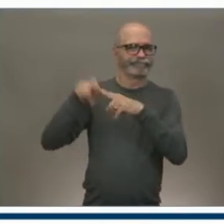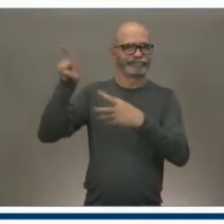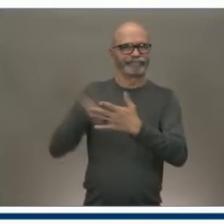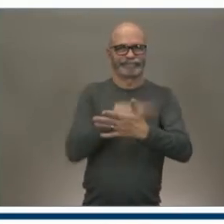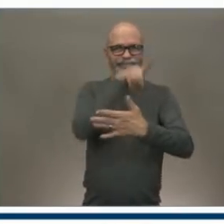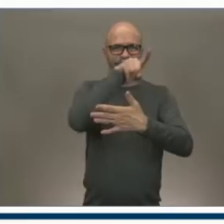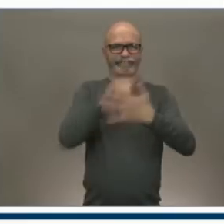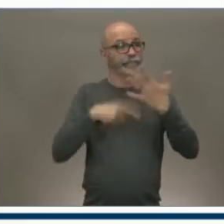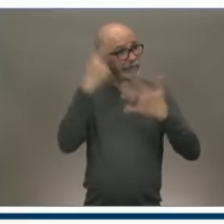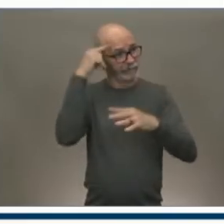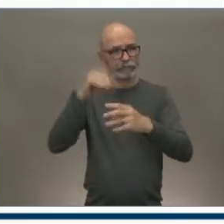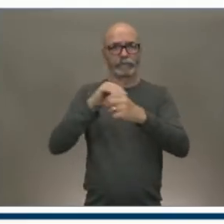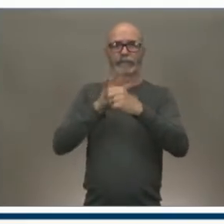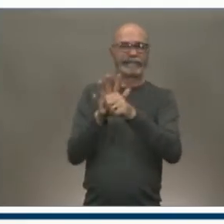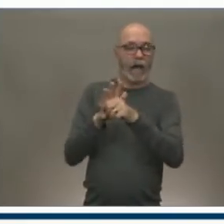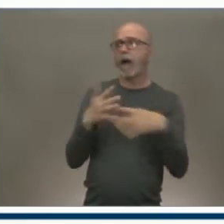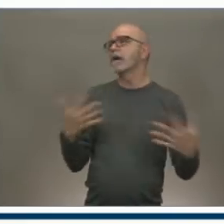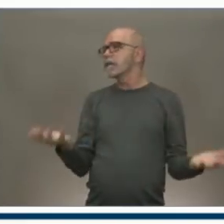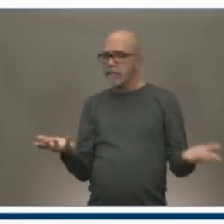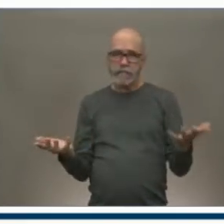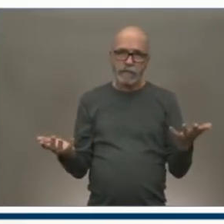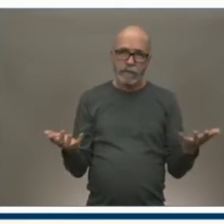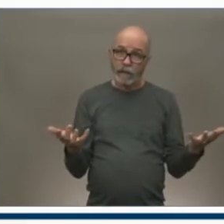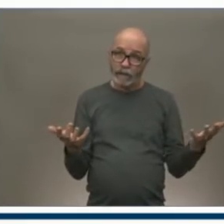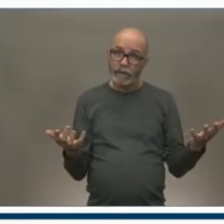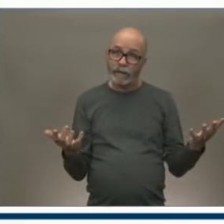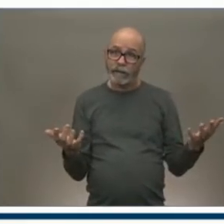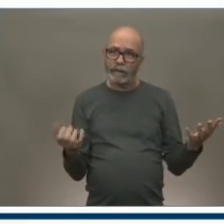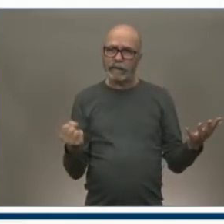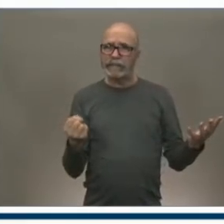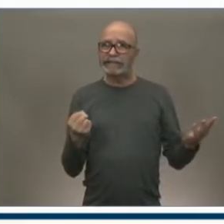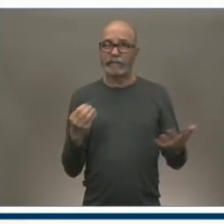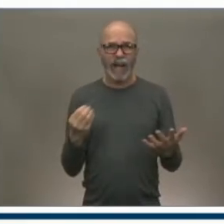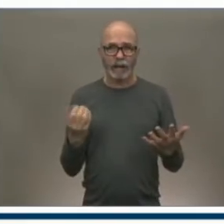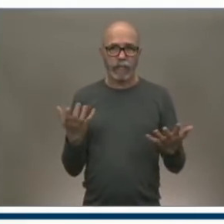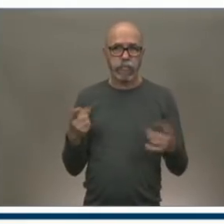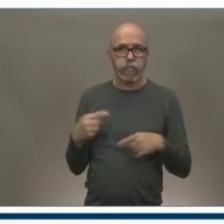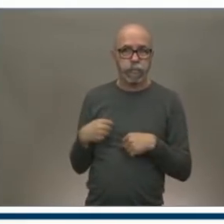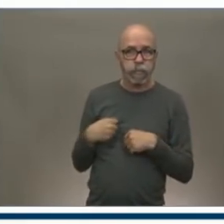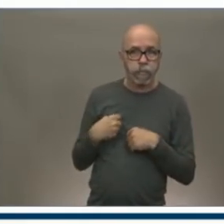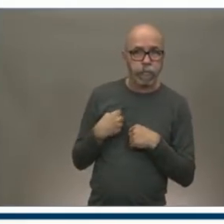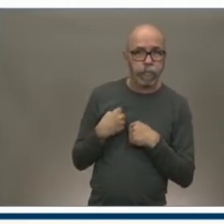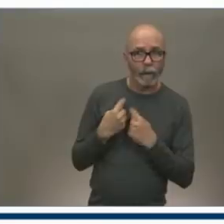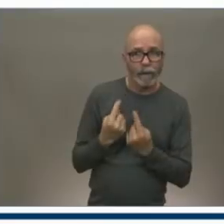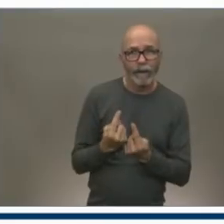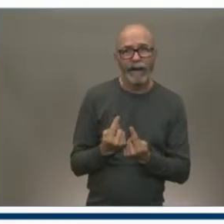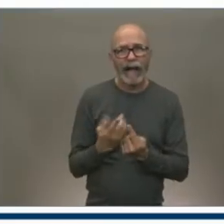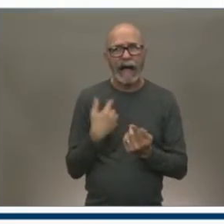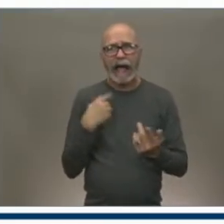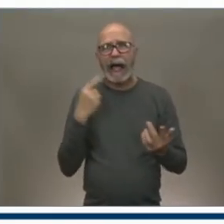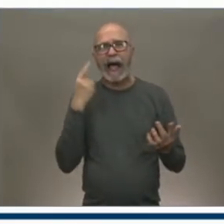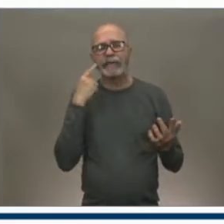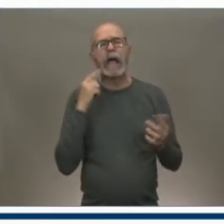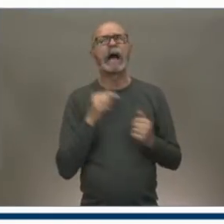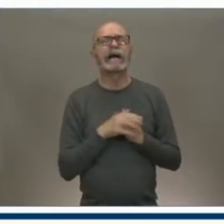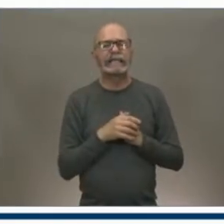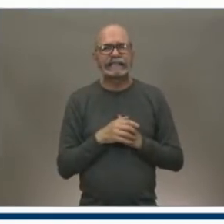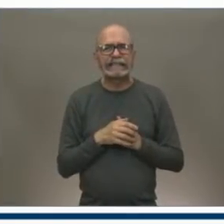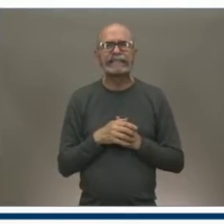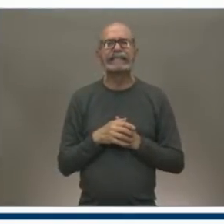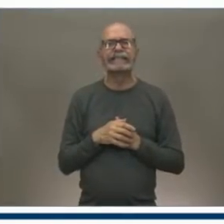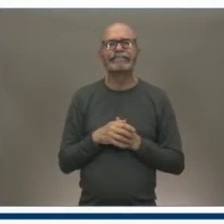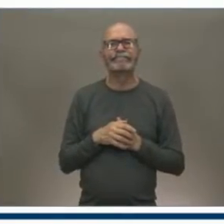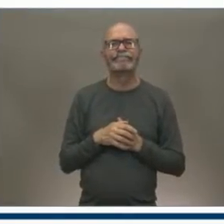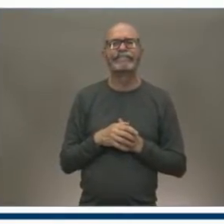COVID emergency. I would imagine that there's a range of considerations in that, including the length of the season, the